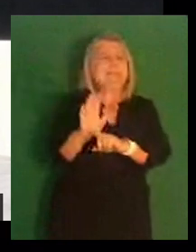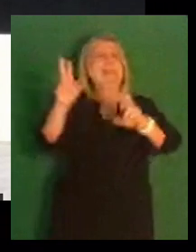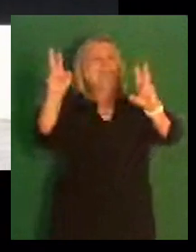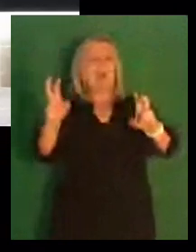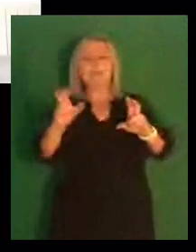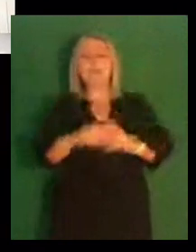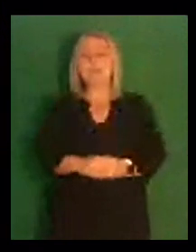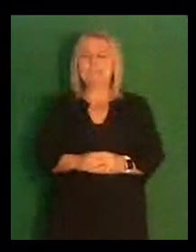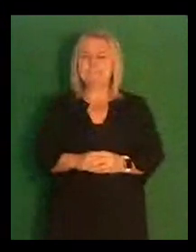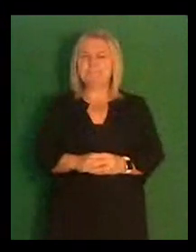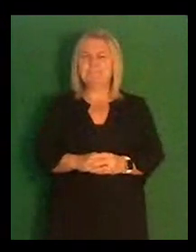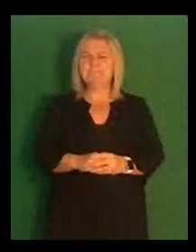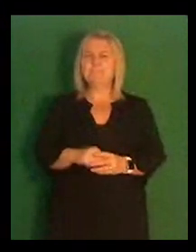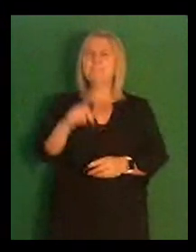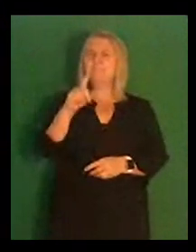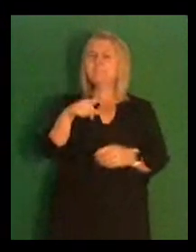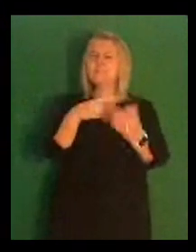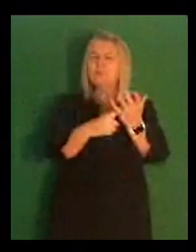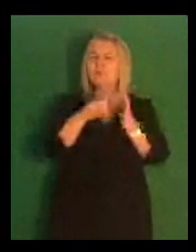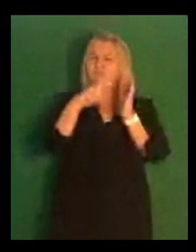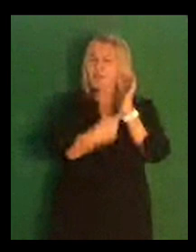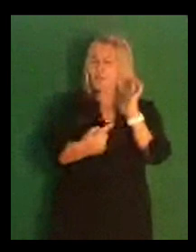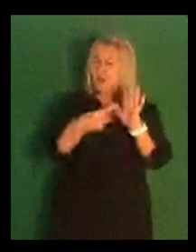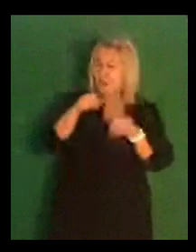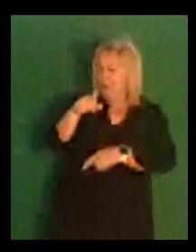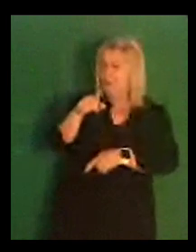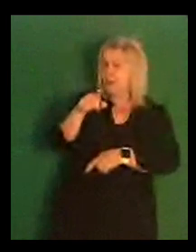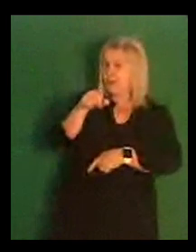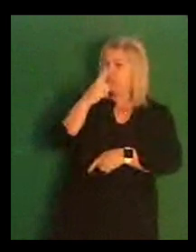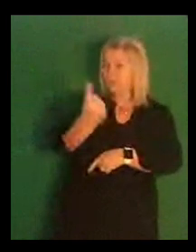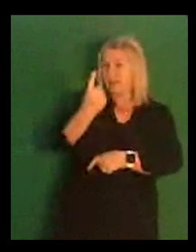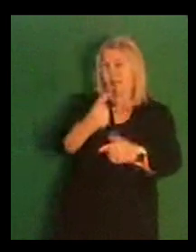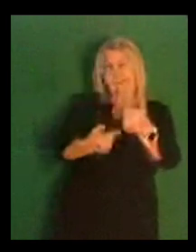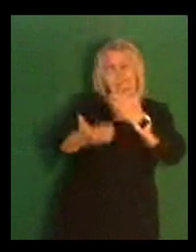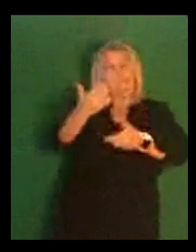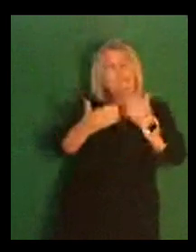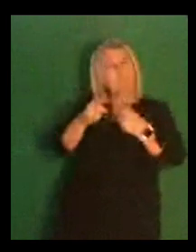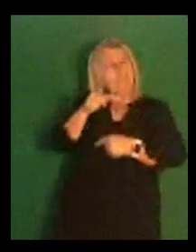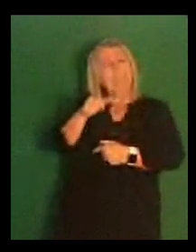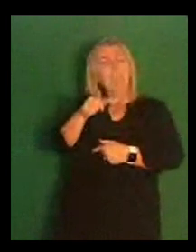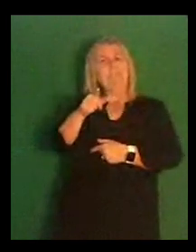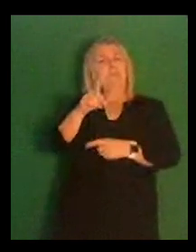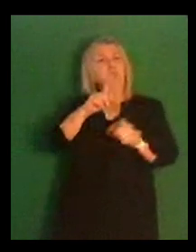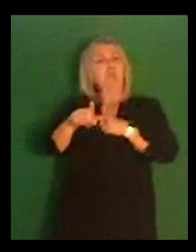Rucera, did you have similar experiences when you were trying to describe for your audience what it was you were presenting?